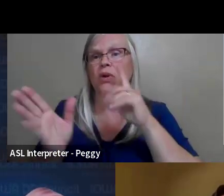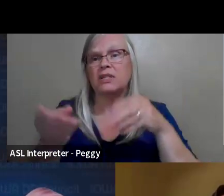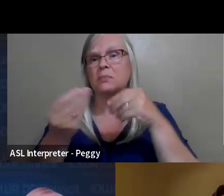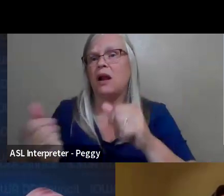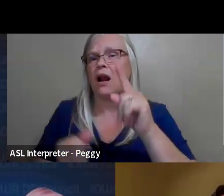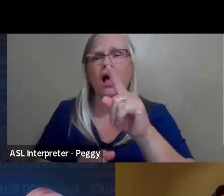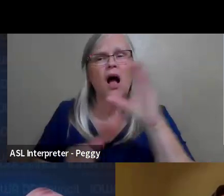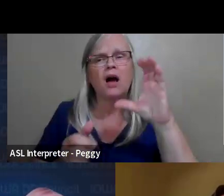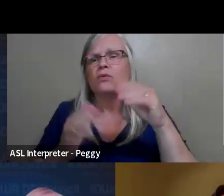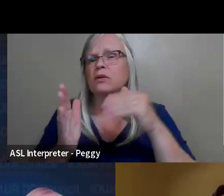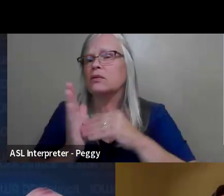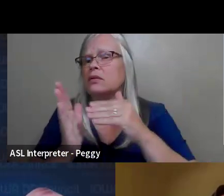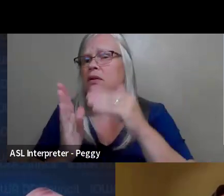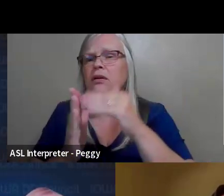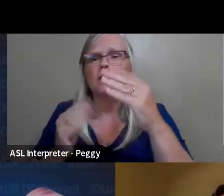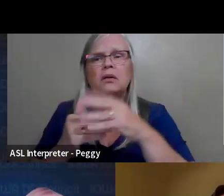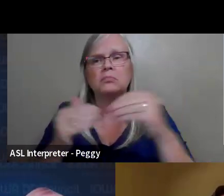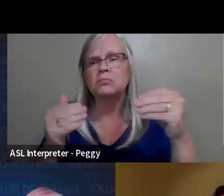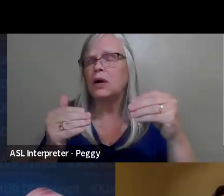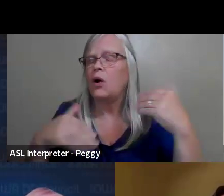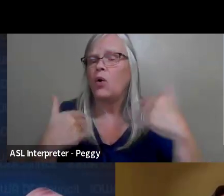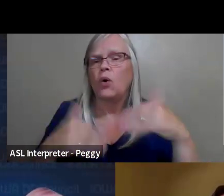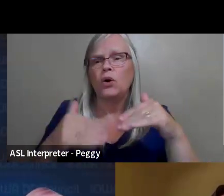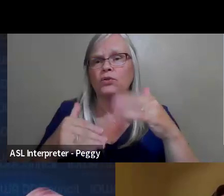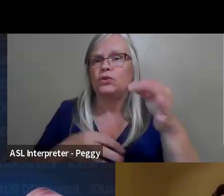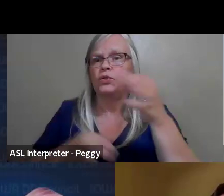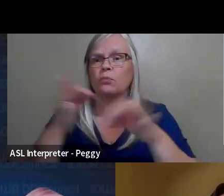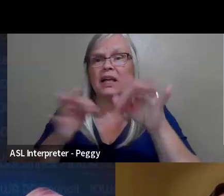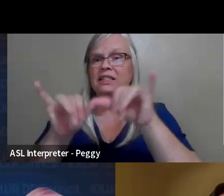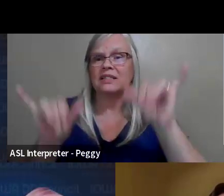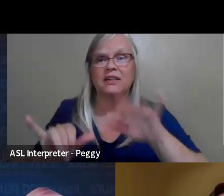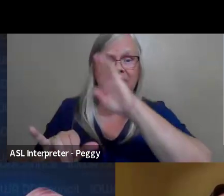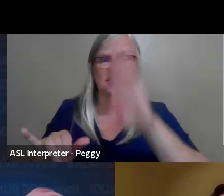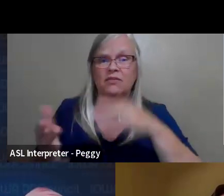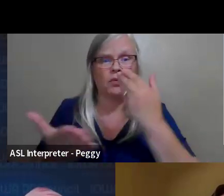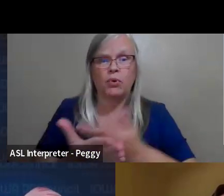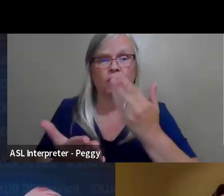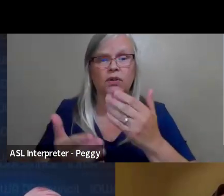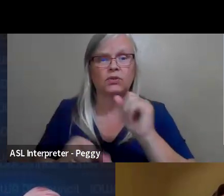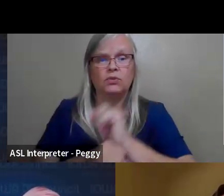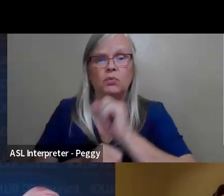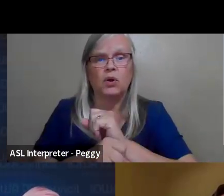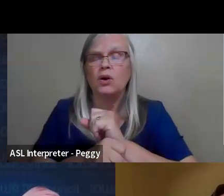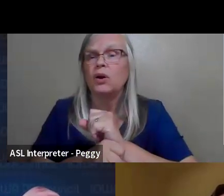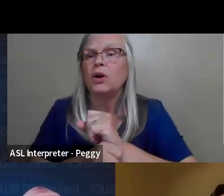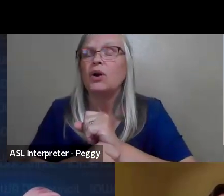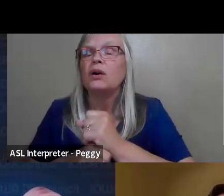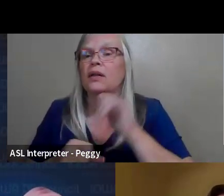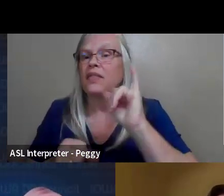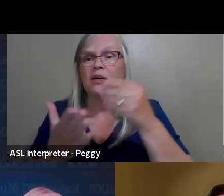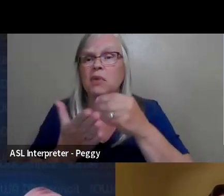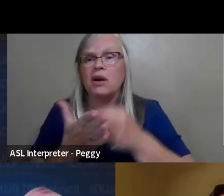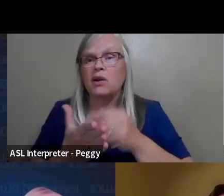hundreds of millions of dollars to put in place a system that has never been proven to work. That money could have been used